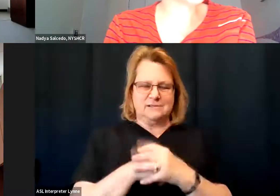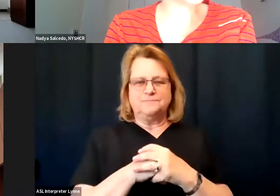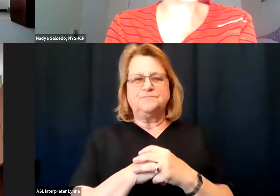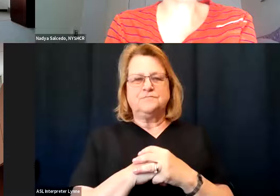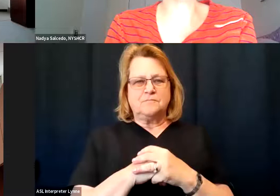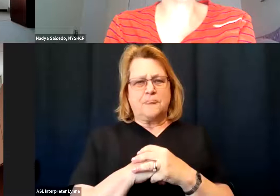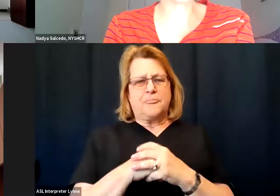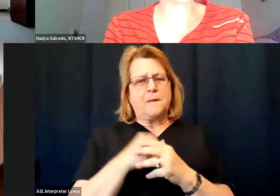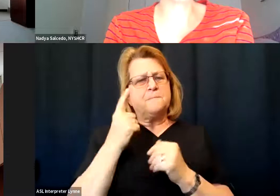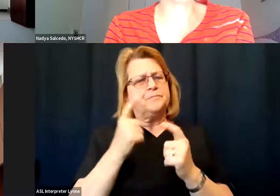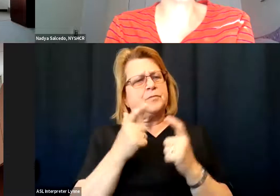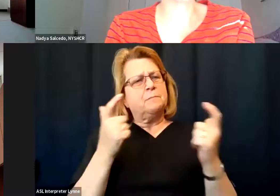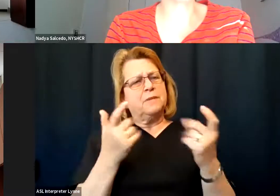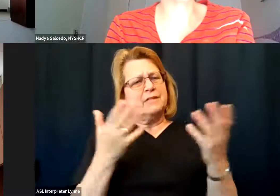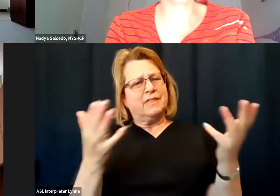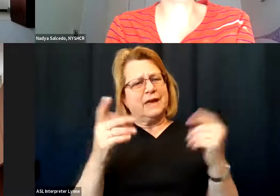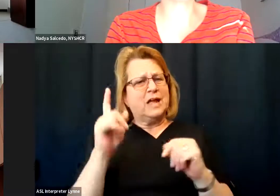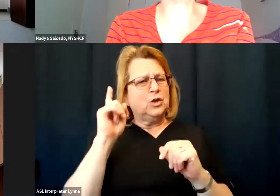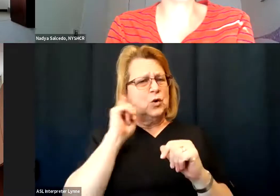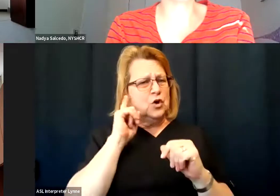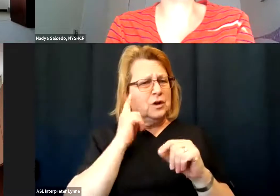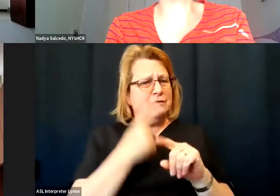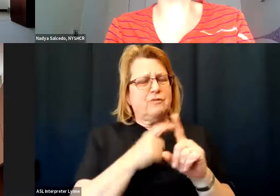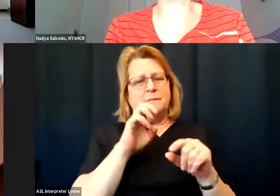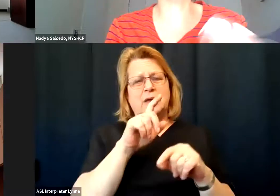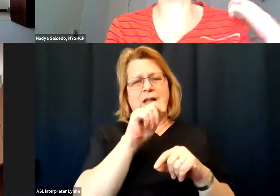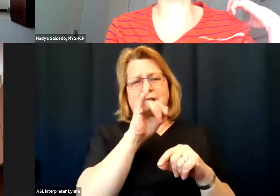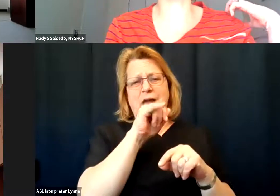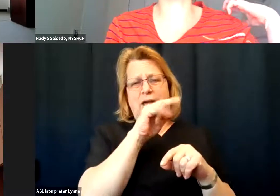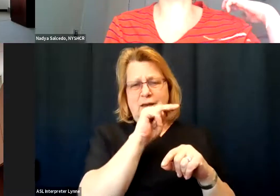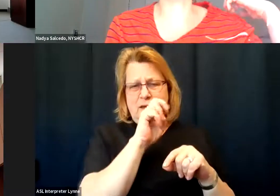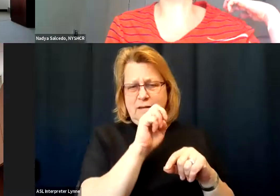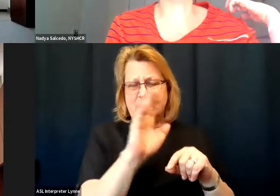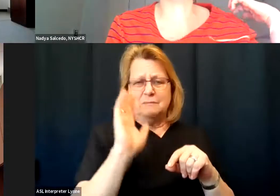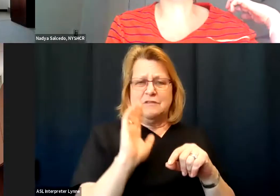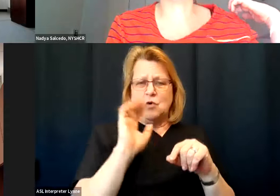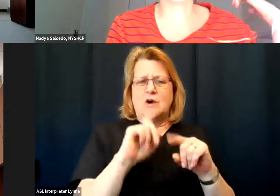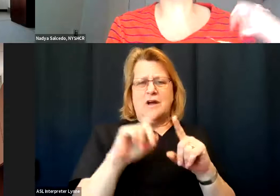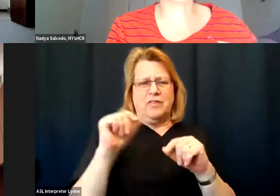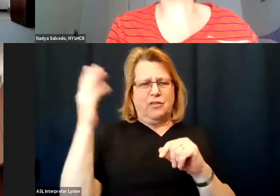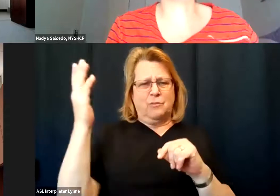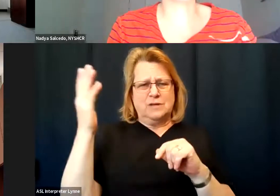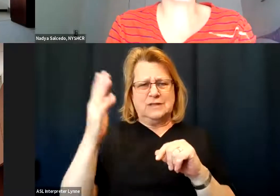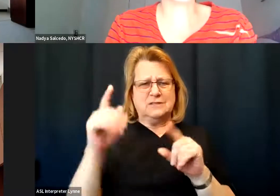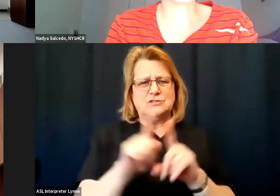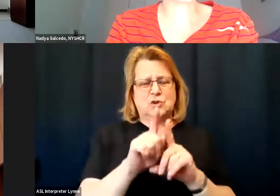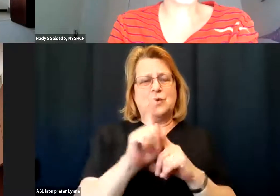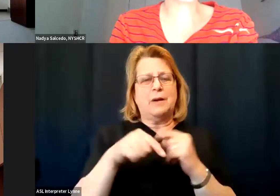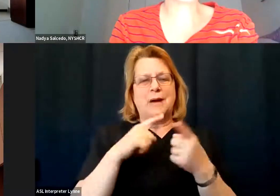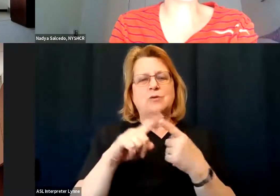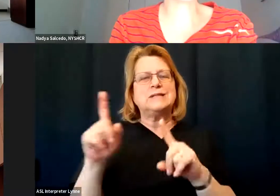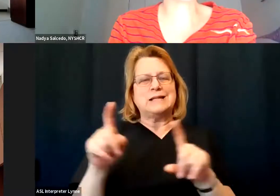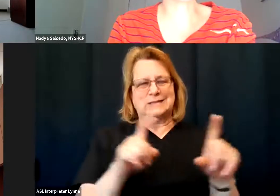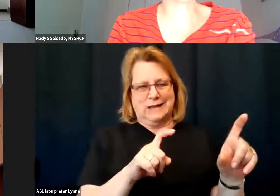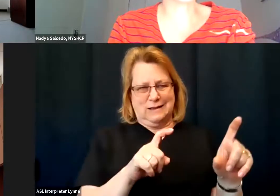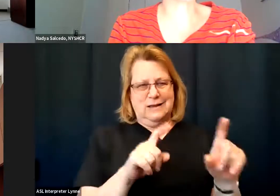One of the big things, and you heard it from Elaine earlier and the other presenters, was about testing. You know,